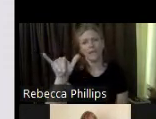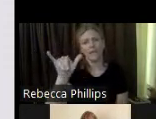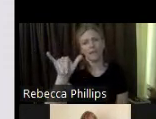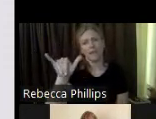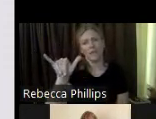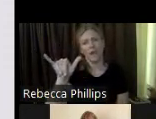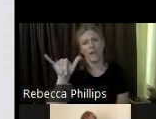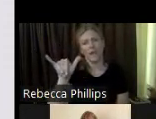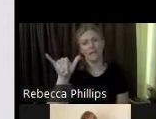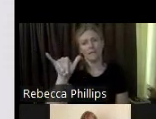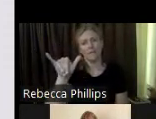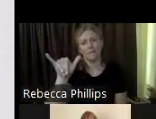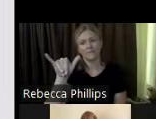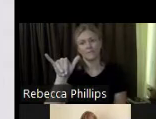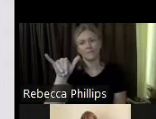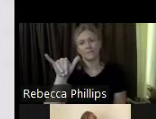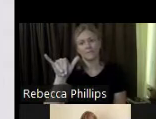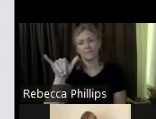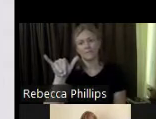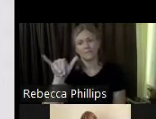Y, it's like a Y.